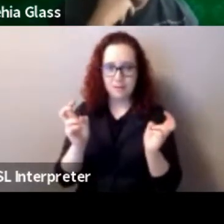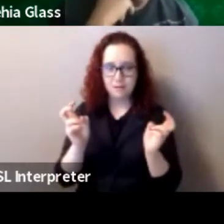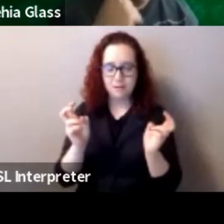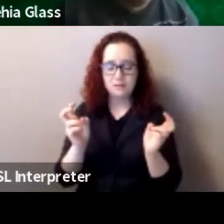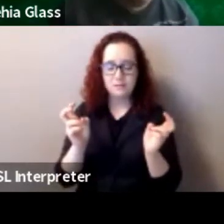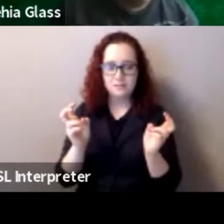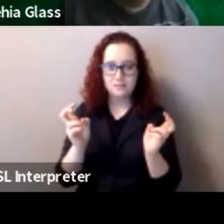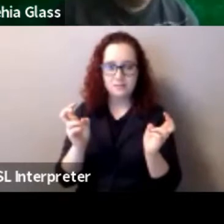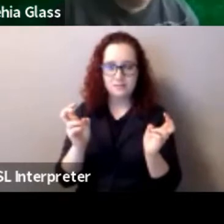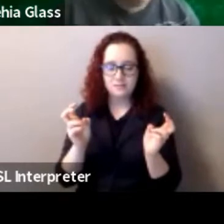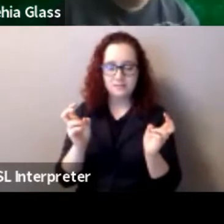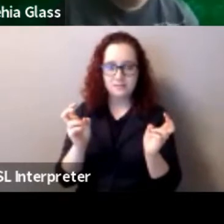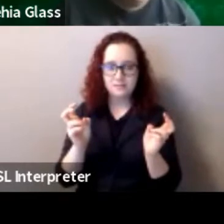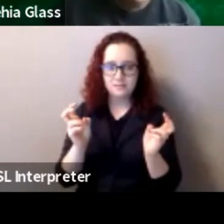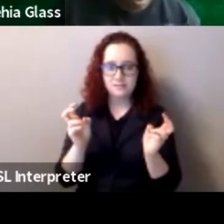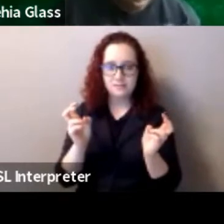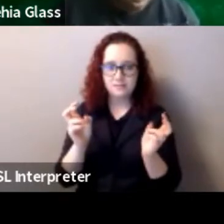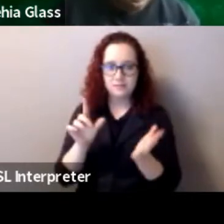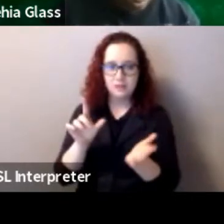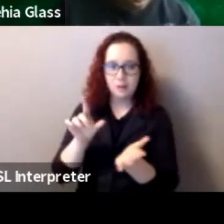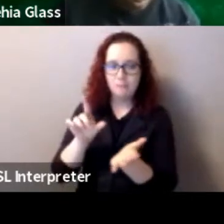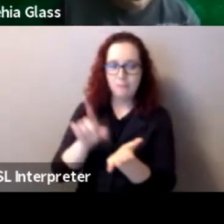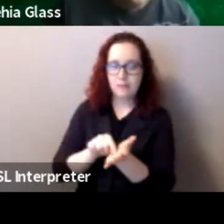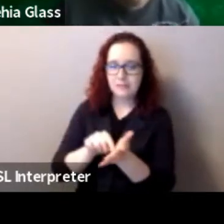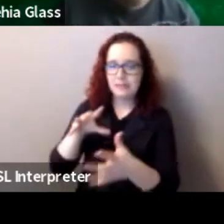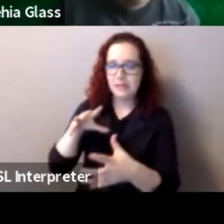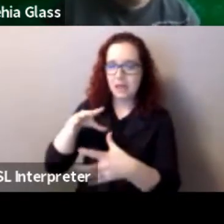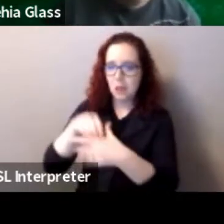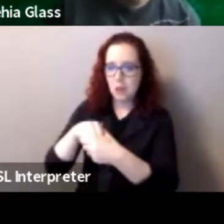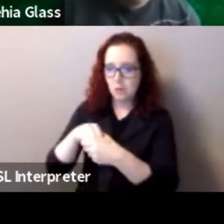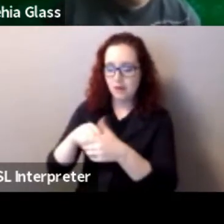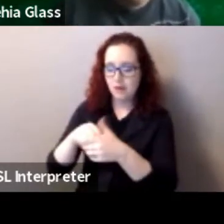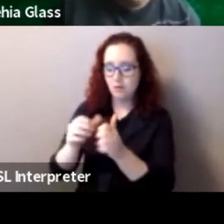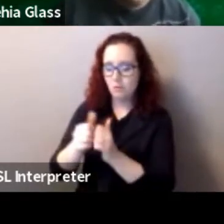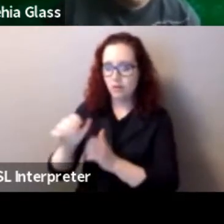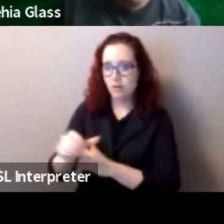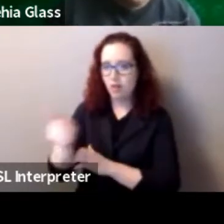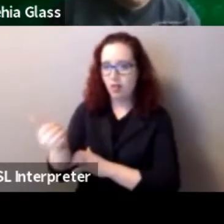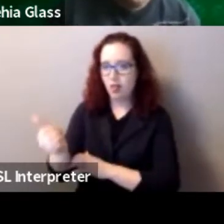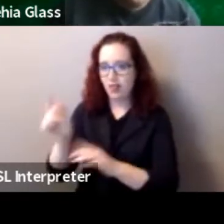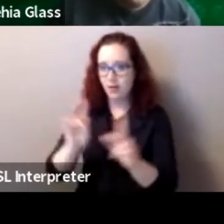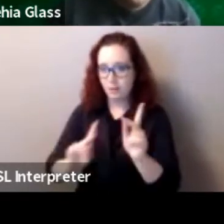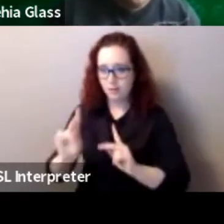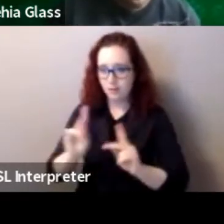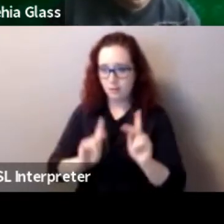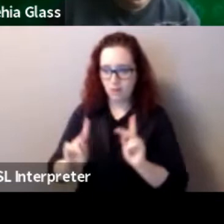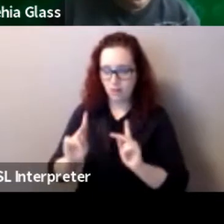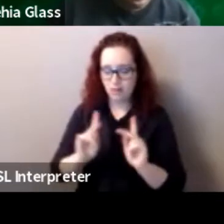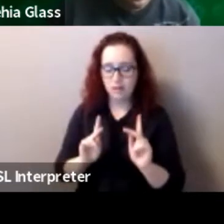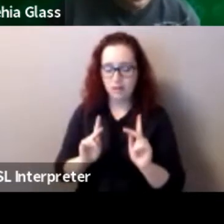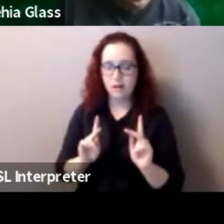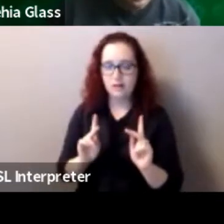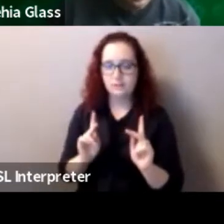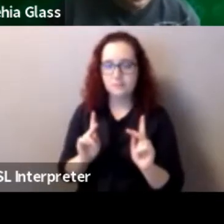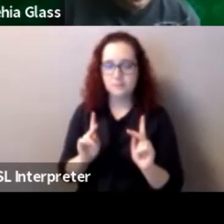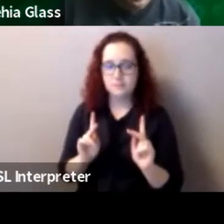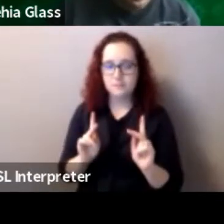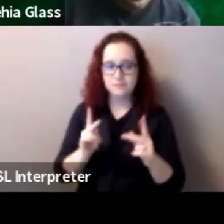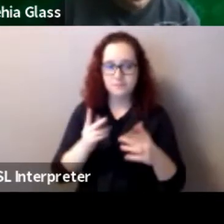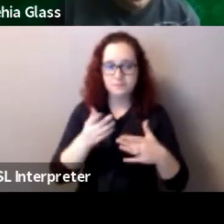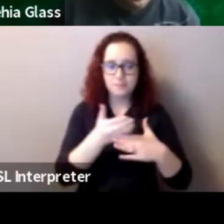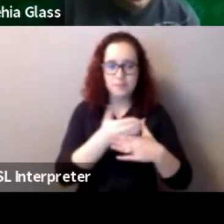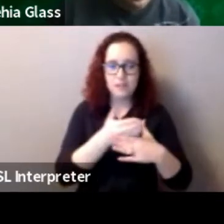publicising, including with others like SIGs and sister SIGs, and then sharing with